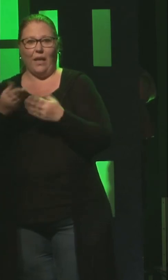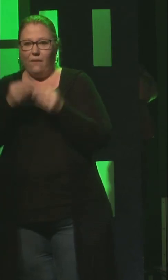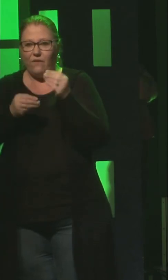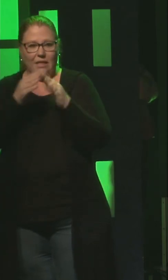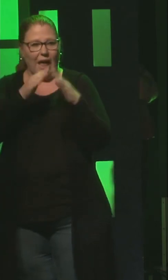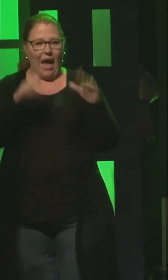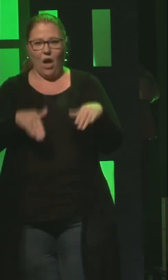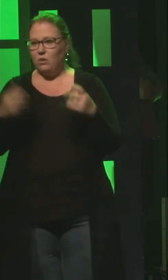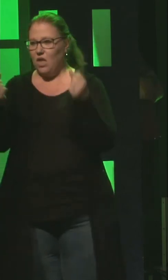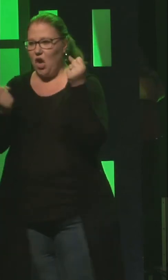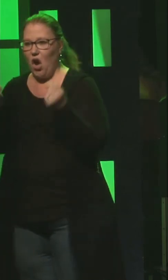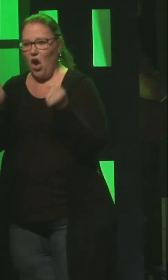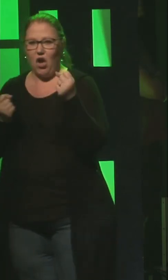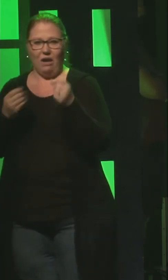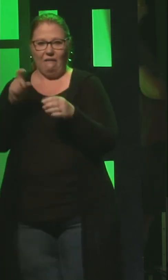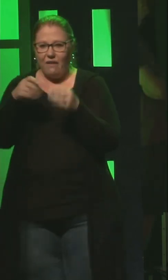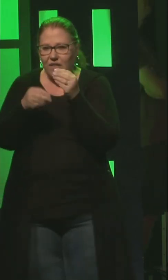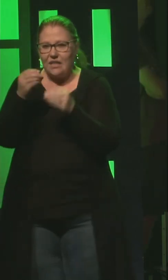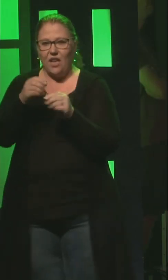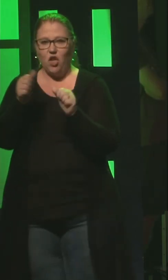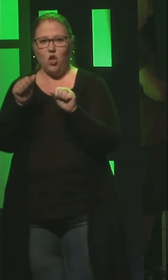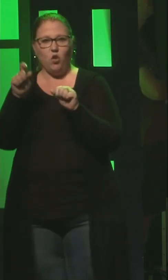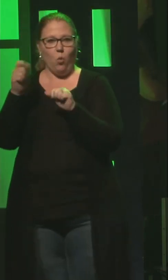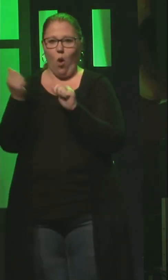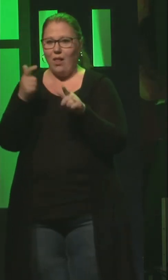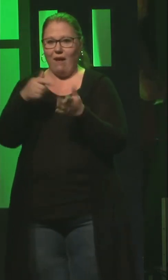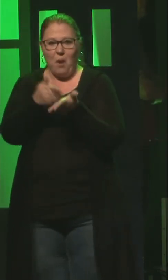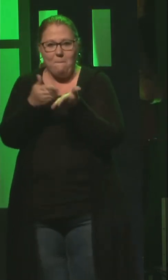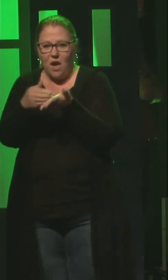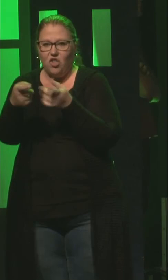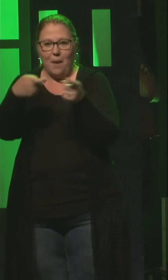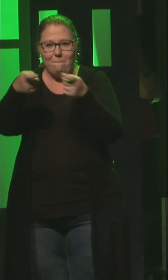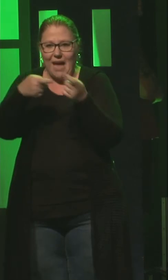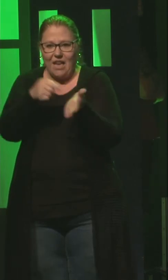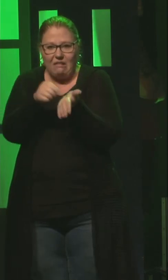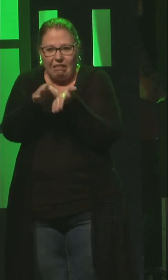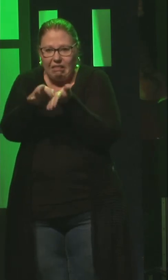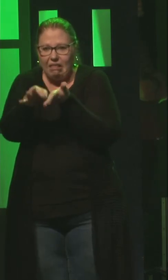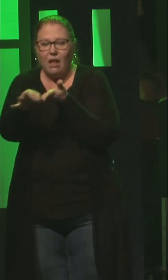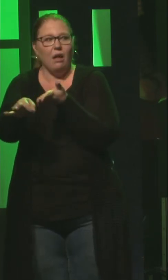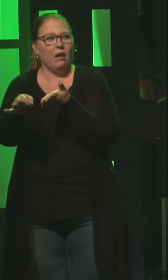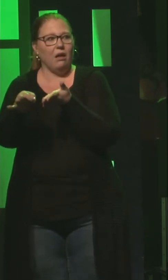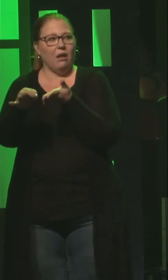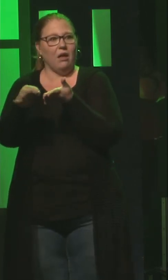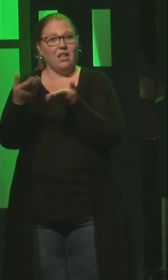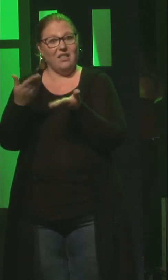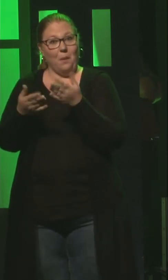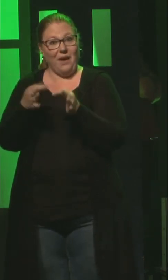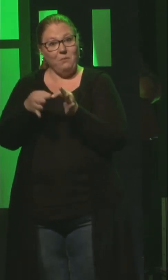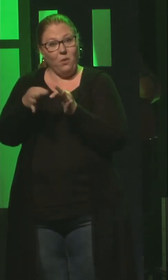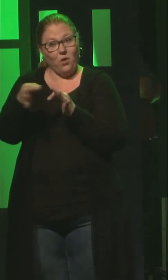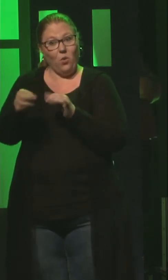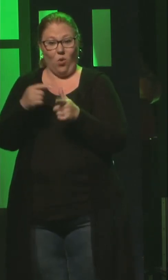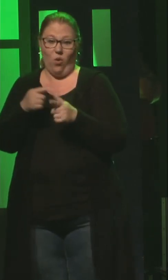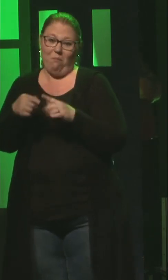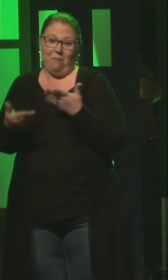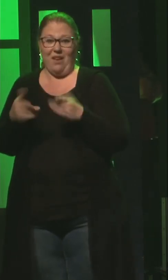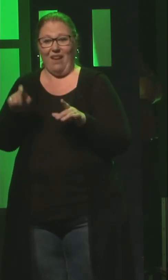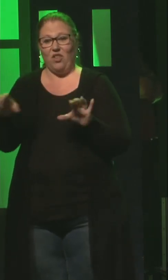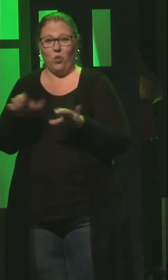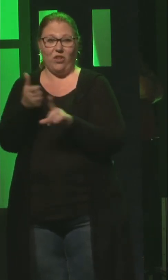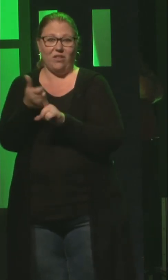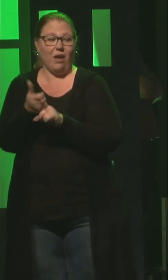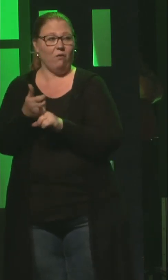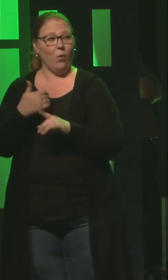repairs. They all have to be budgeted and managed, sometimes even postponed or done by us. We